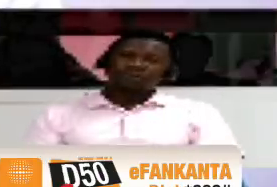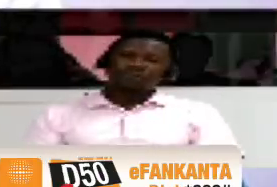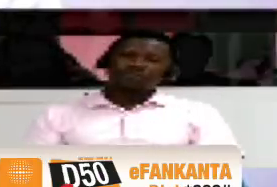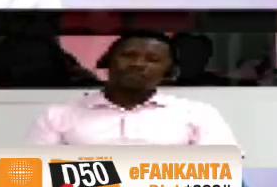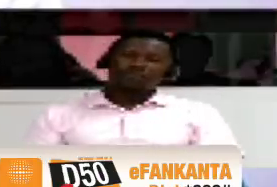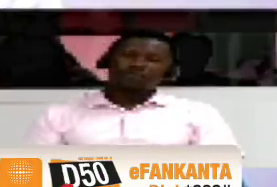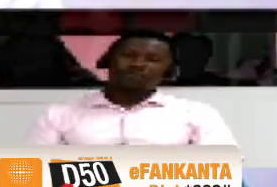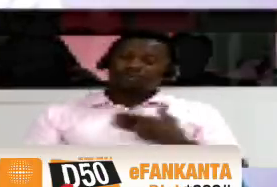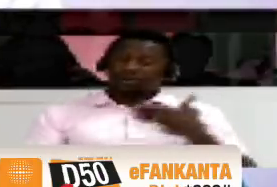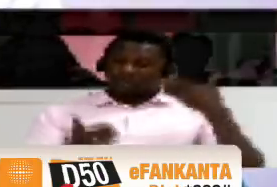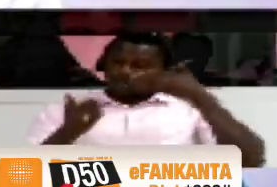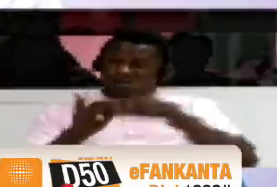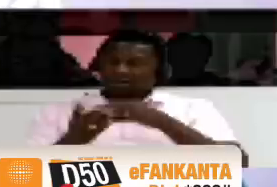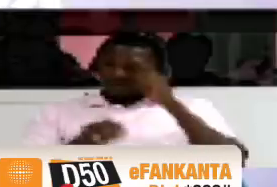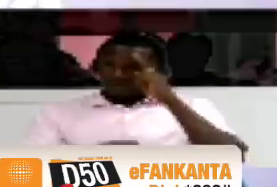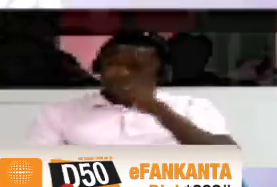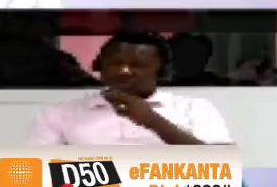family.